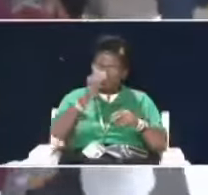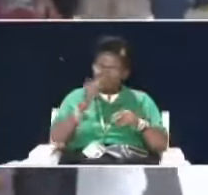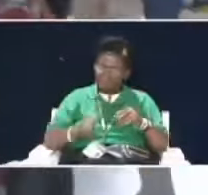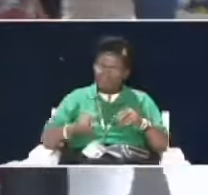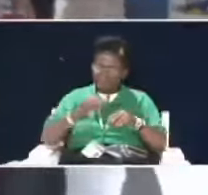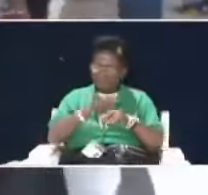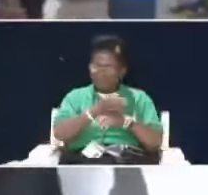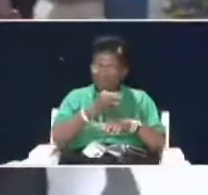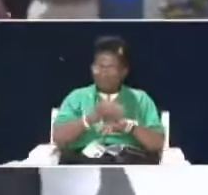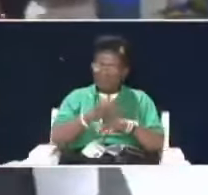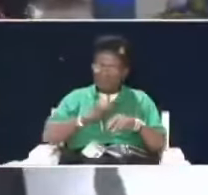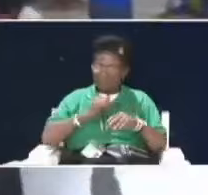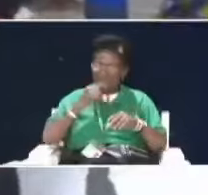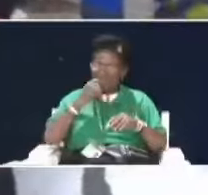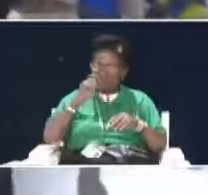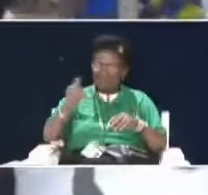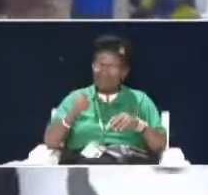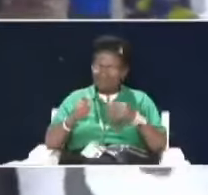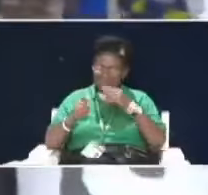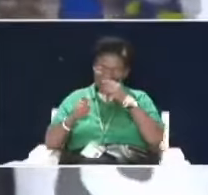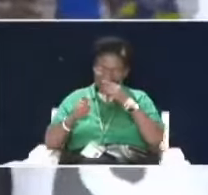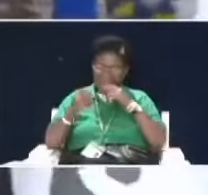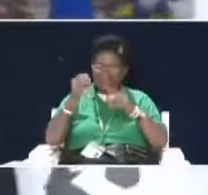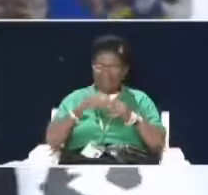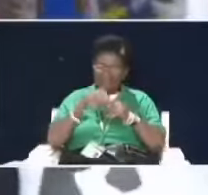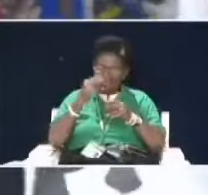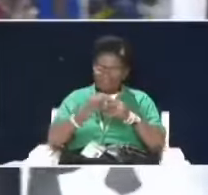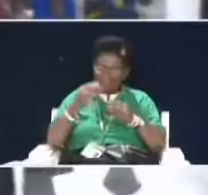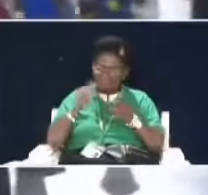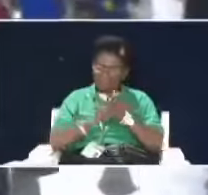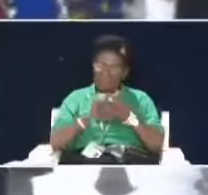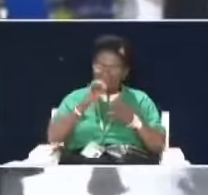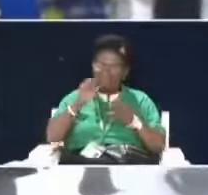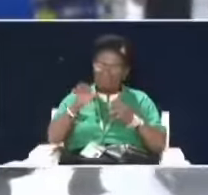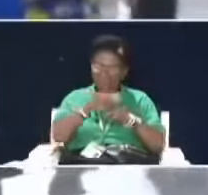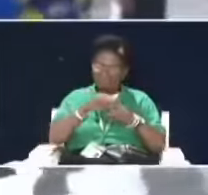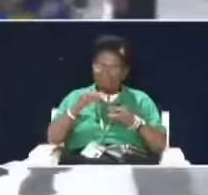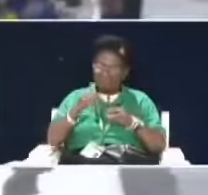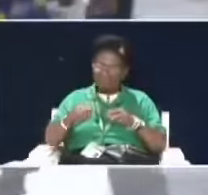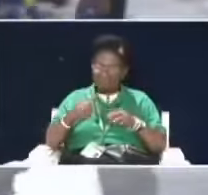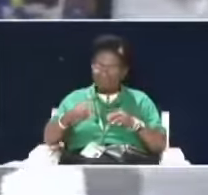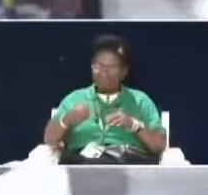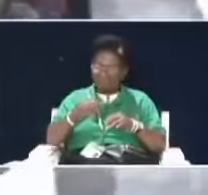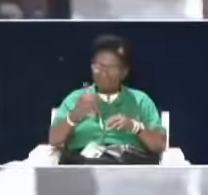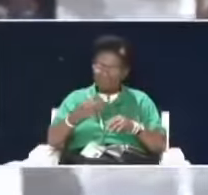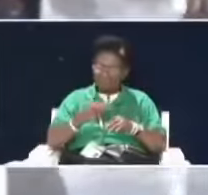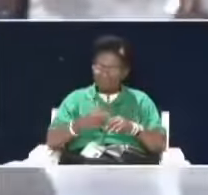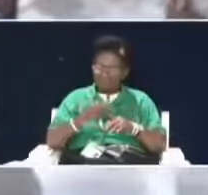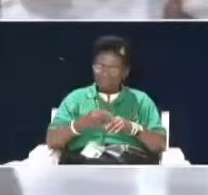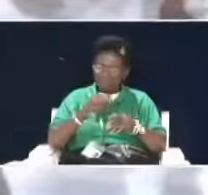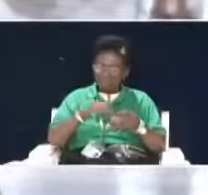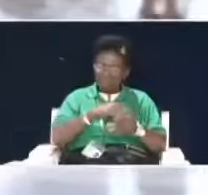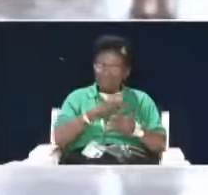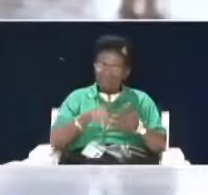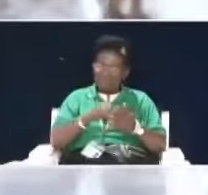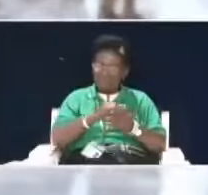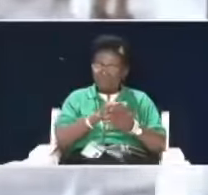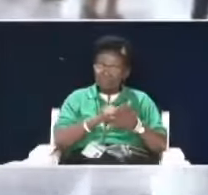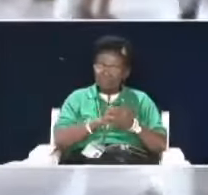I decree in the name that's above every other name, all